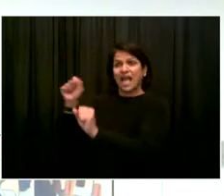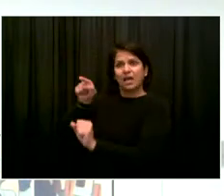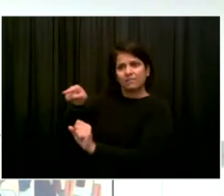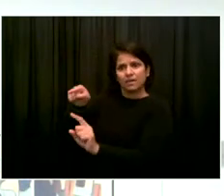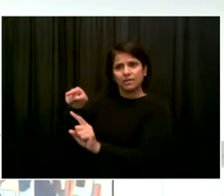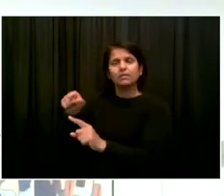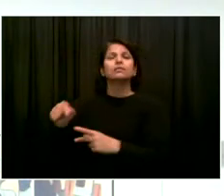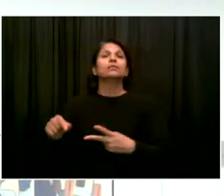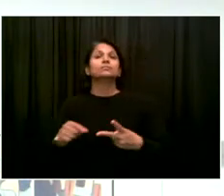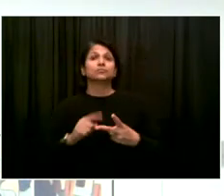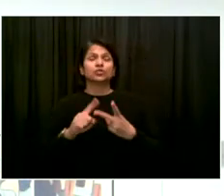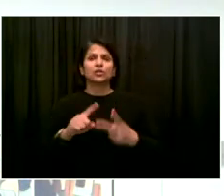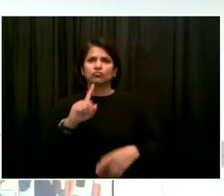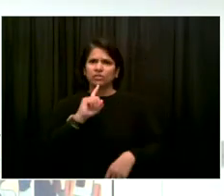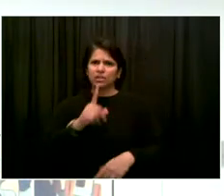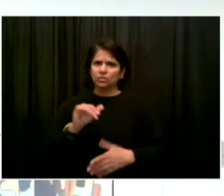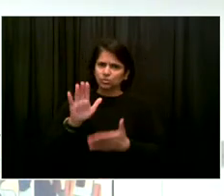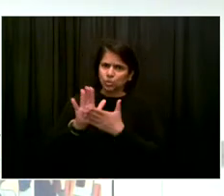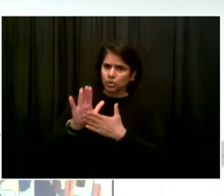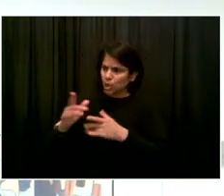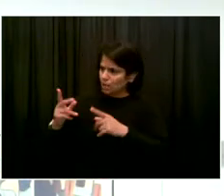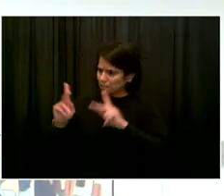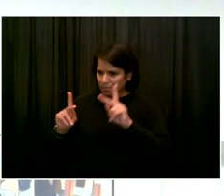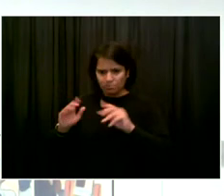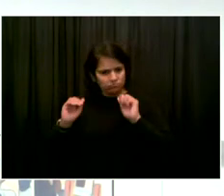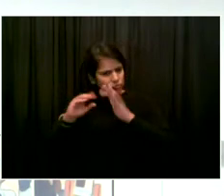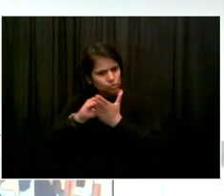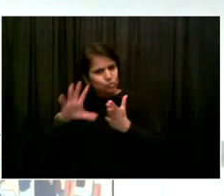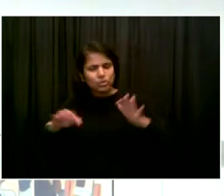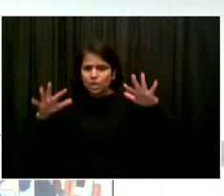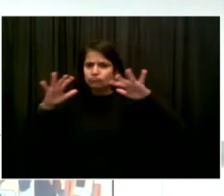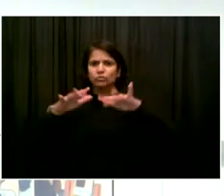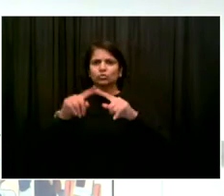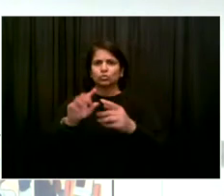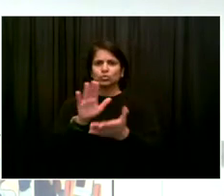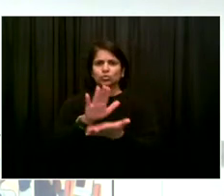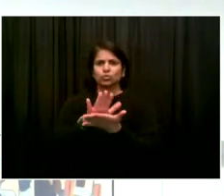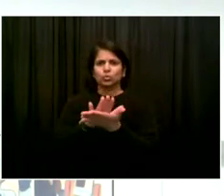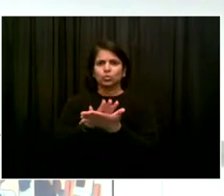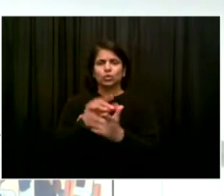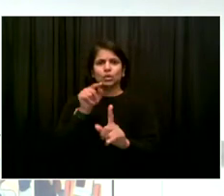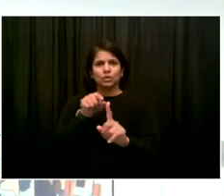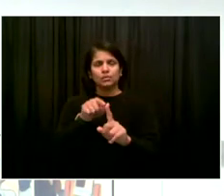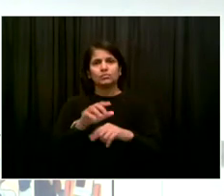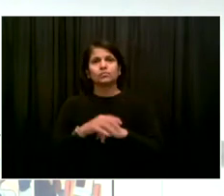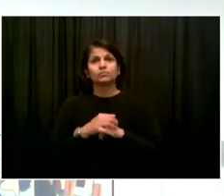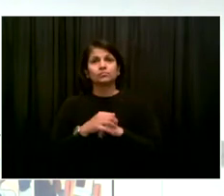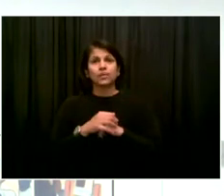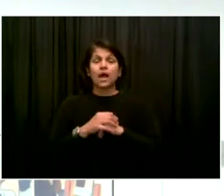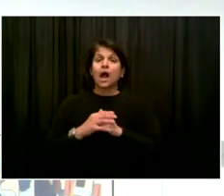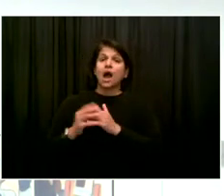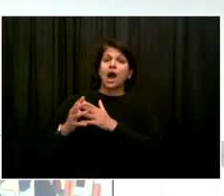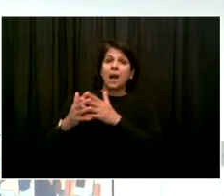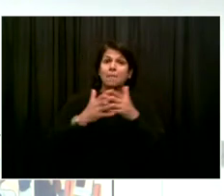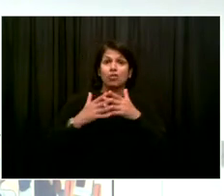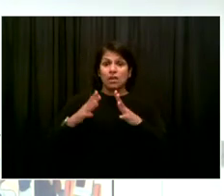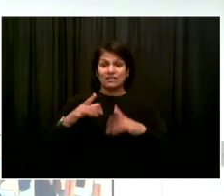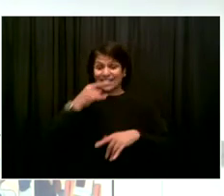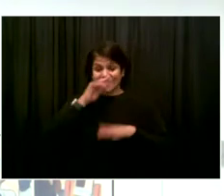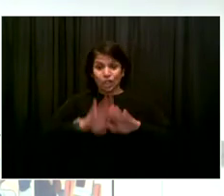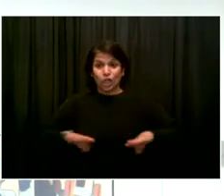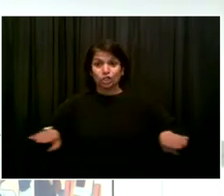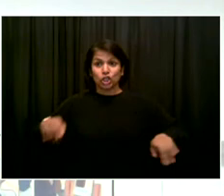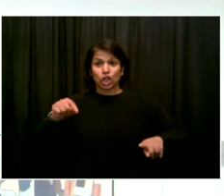of Pediatrics, which has said policy considerations for school COVID-19 plans should start with the goal